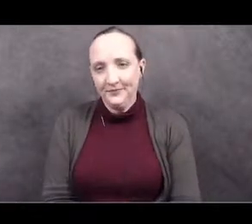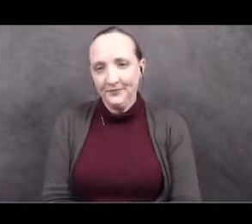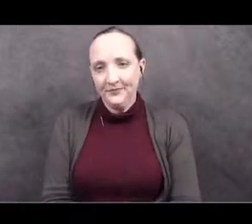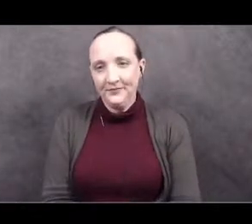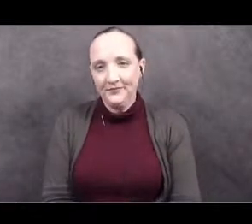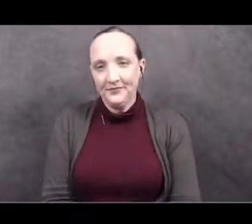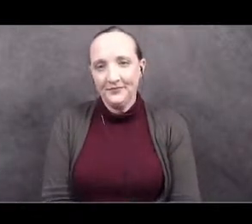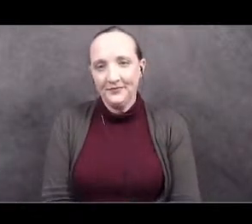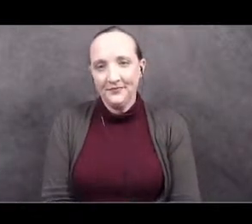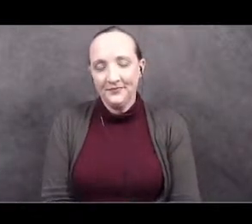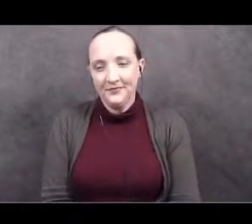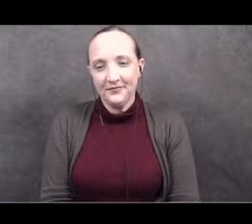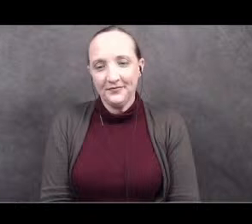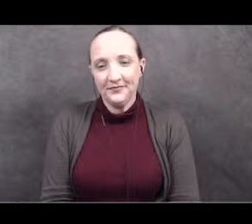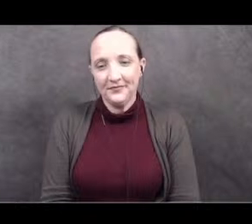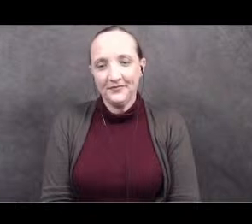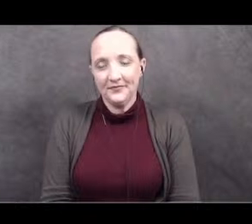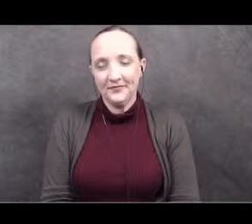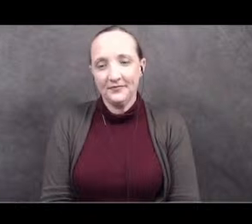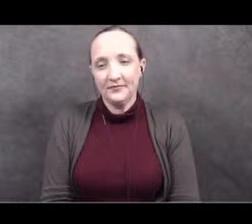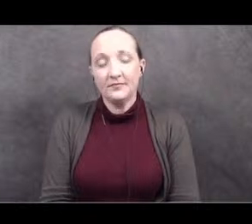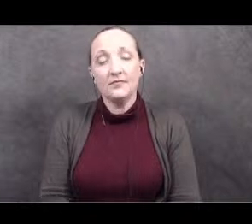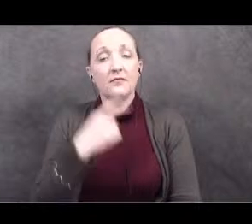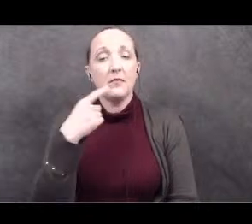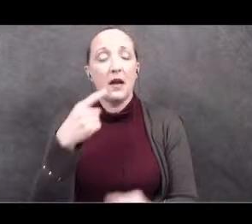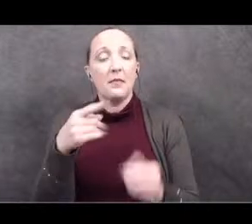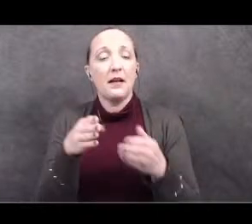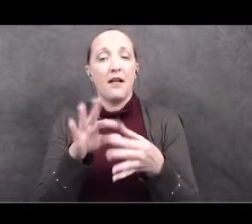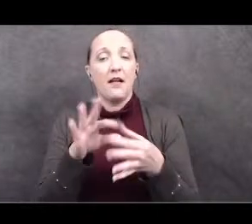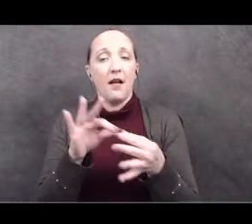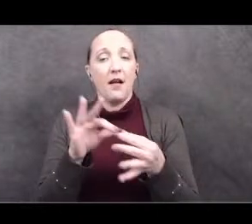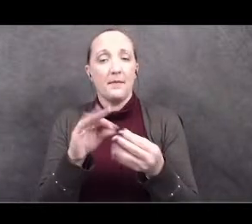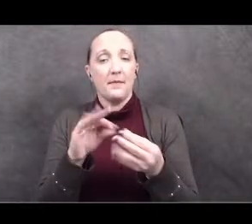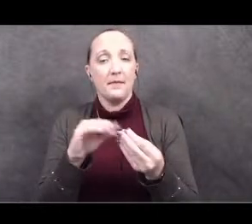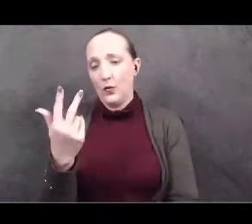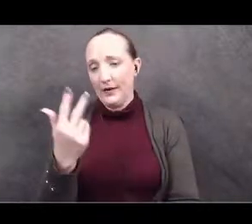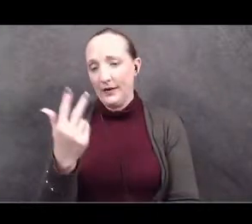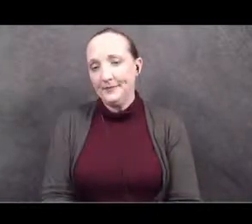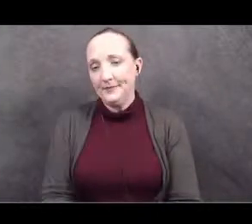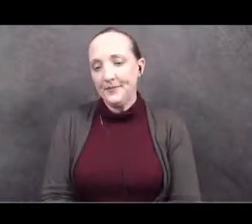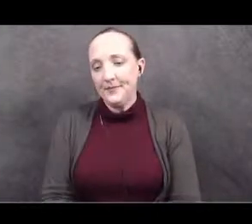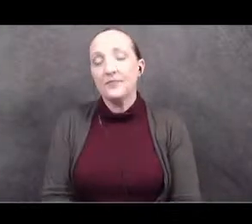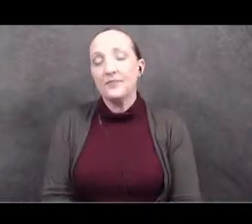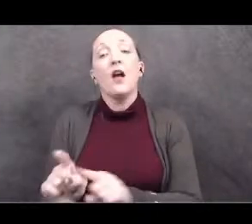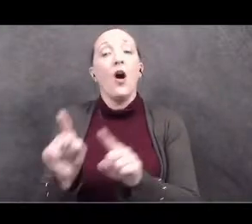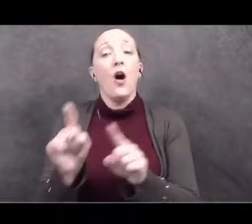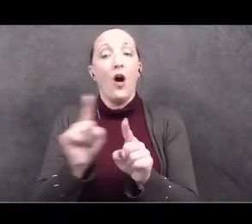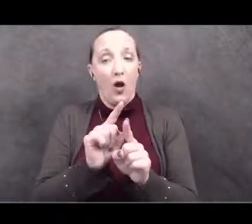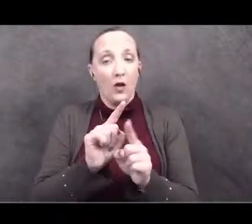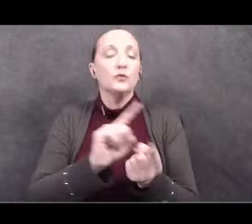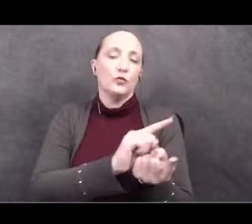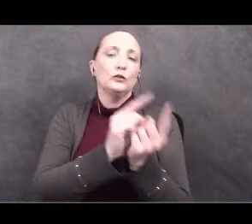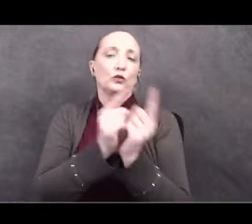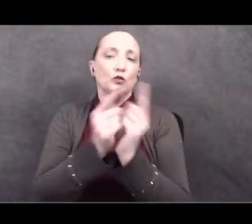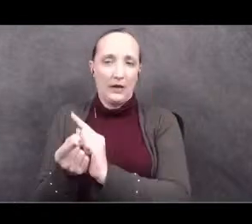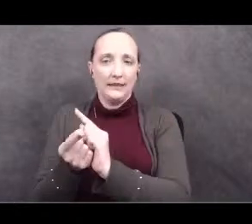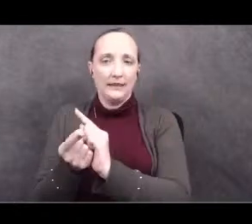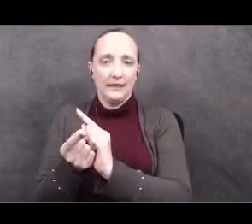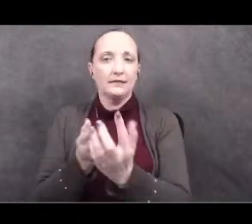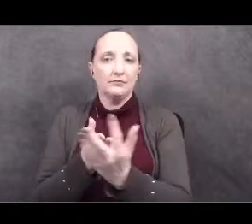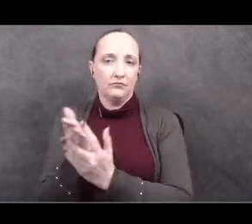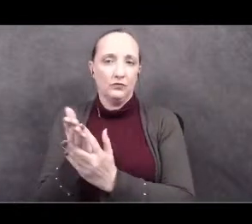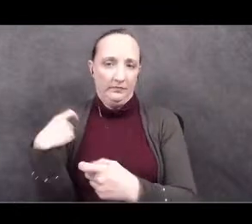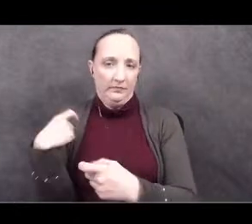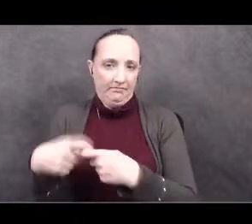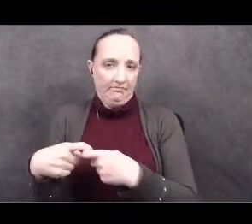children public comat number three is will also be translated from our translator Cynthia yes this